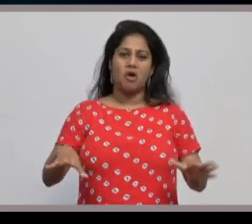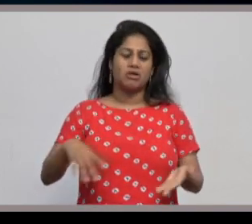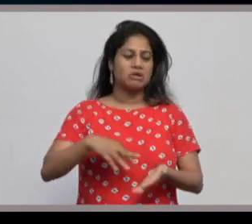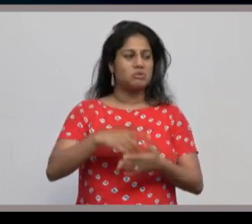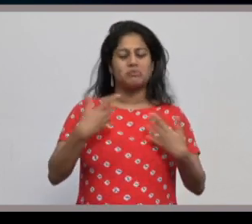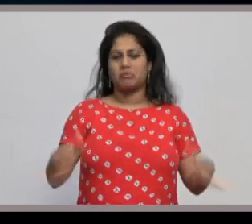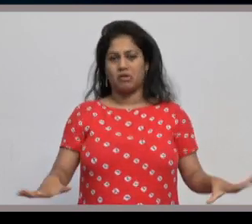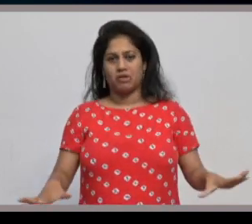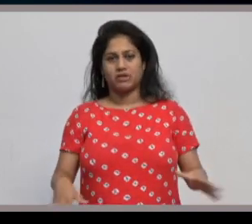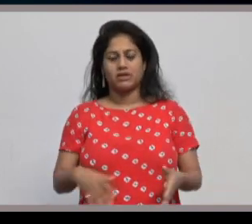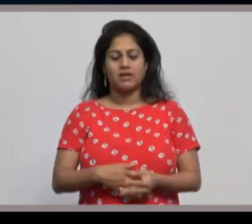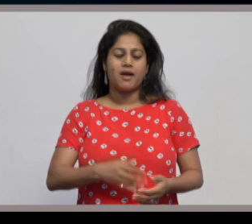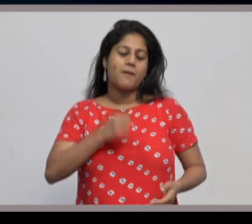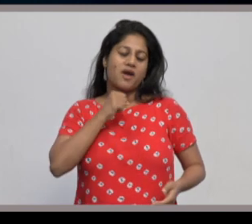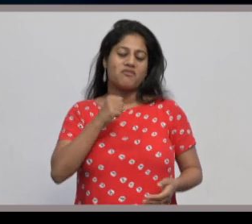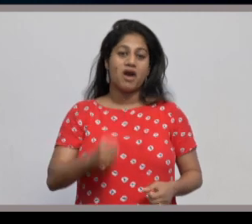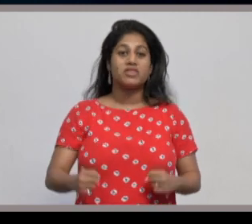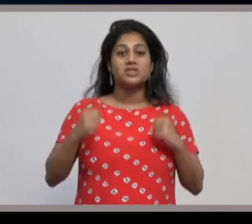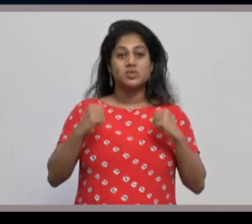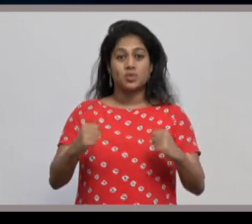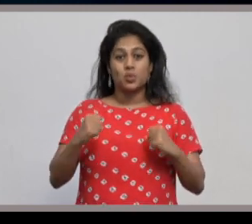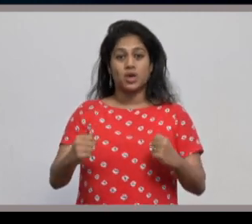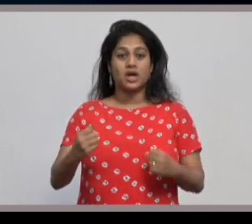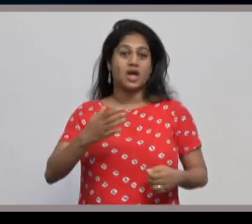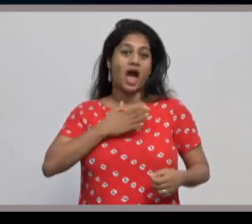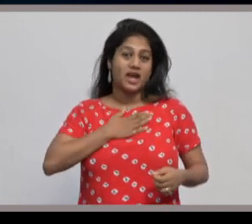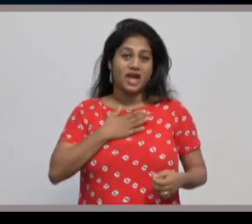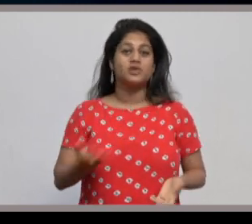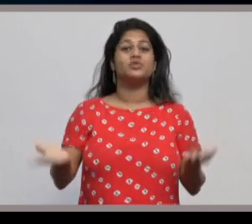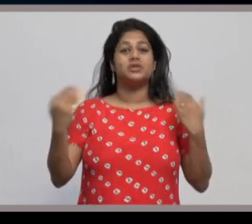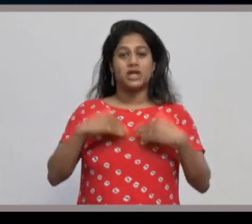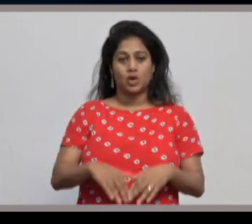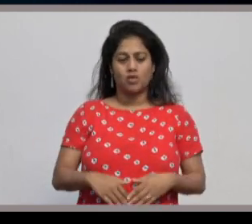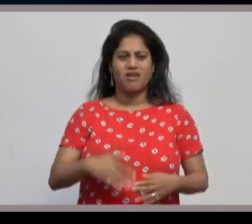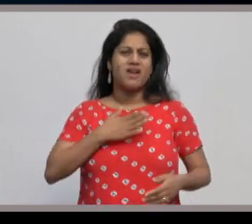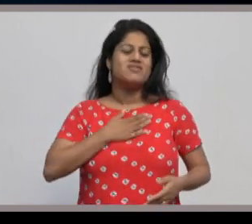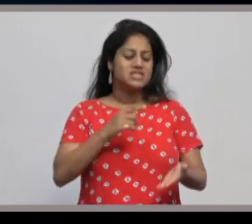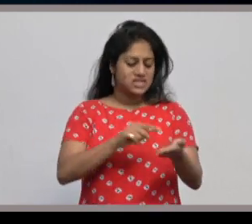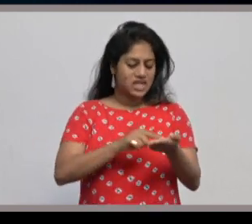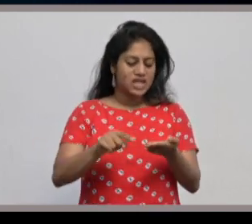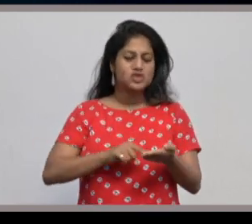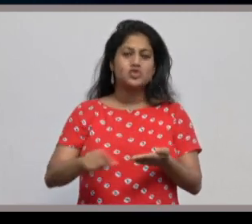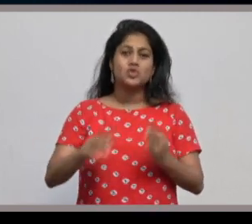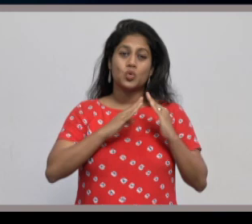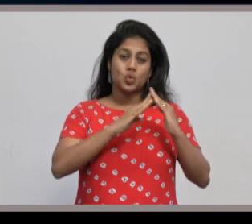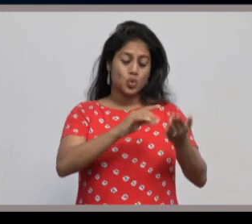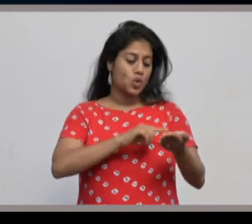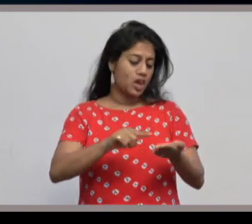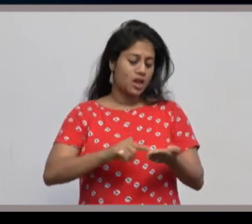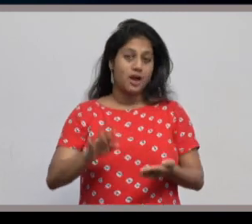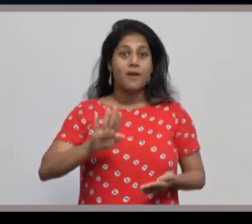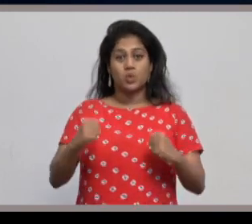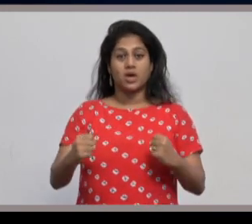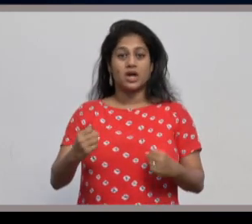press, which appeared to be the only livelihood and the only source of income I could think of during that